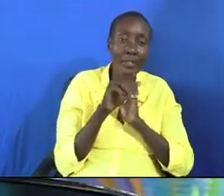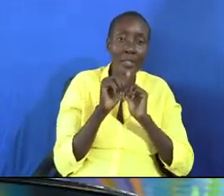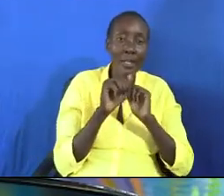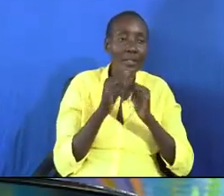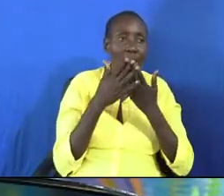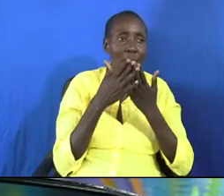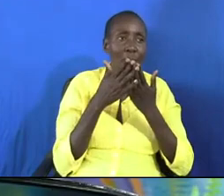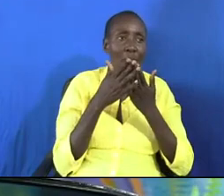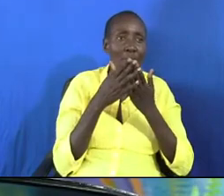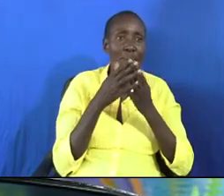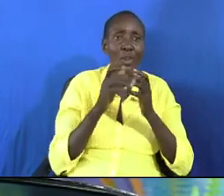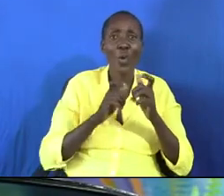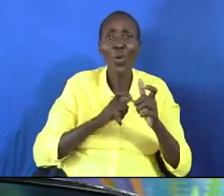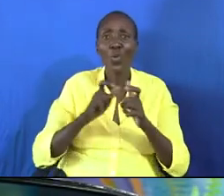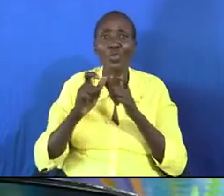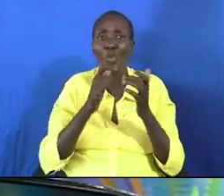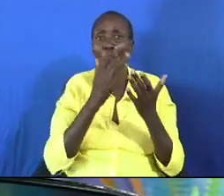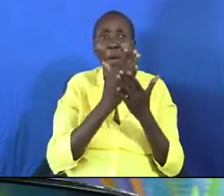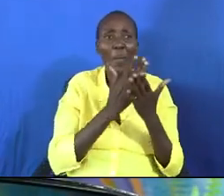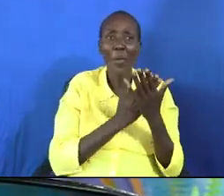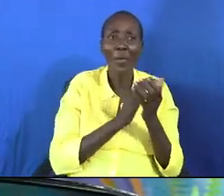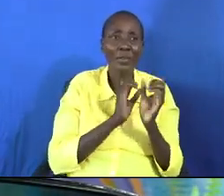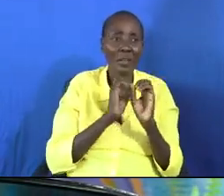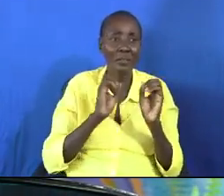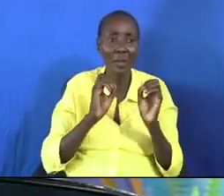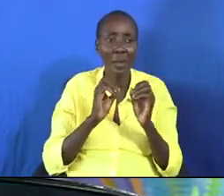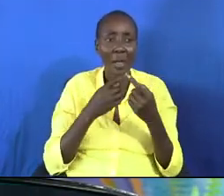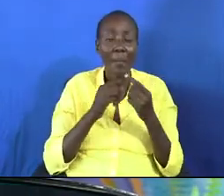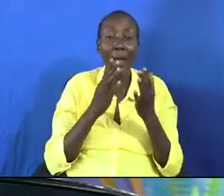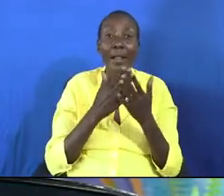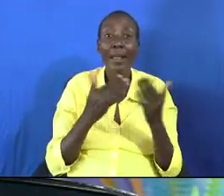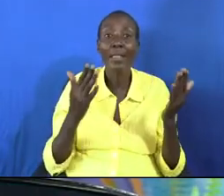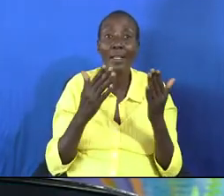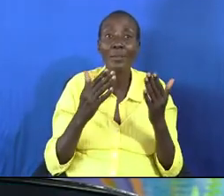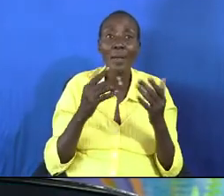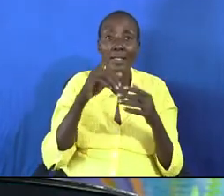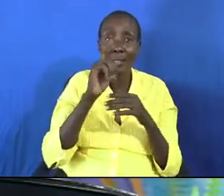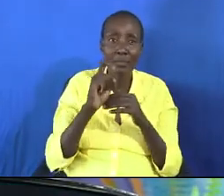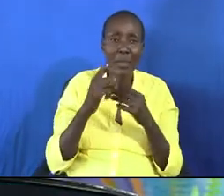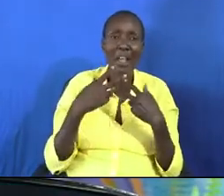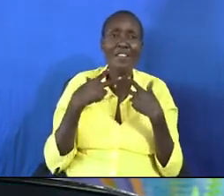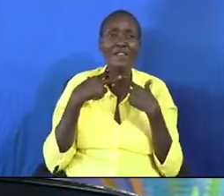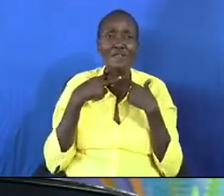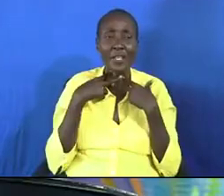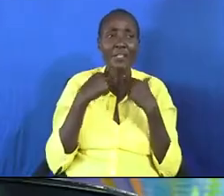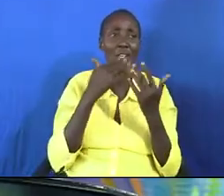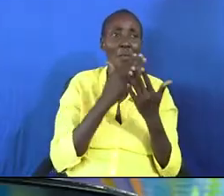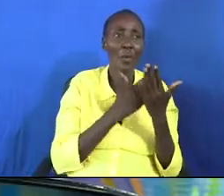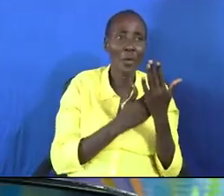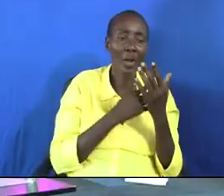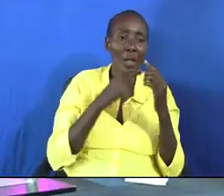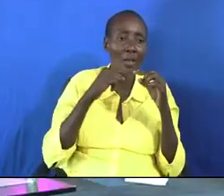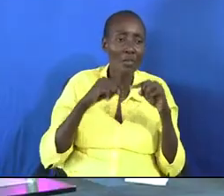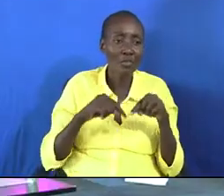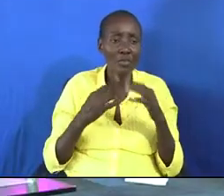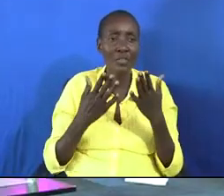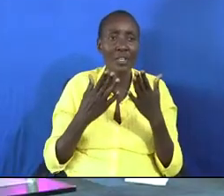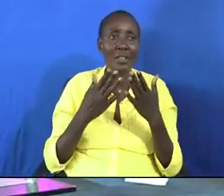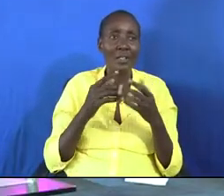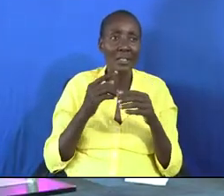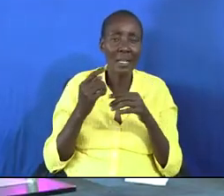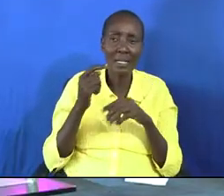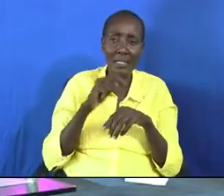be directed by programs, where things have to be done this way. Because today, if I came this